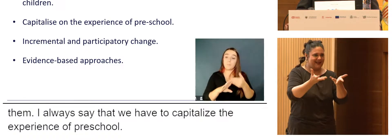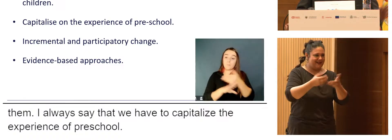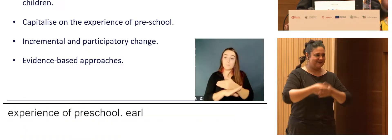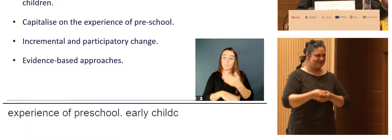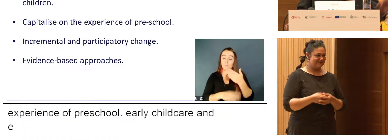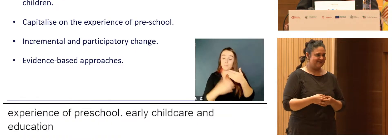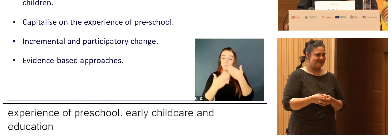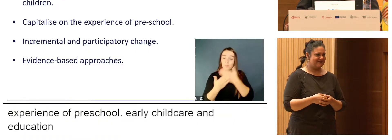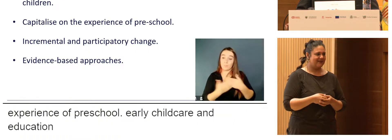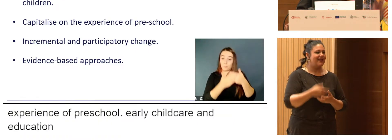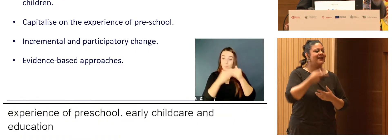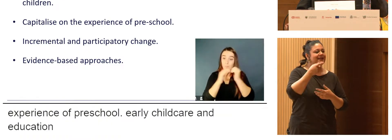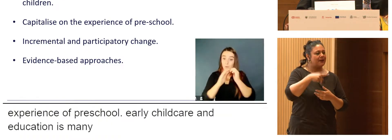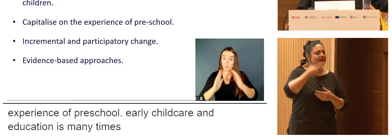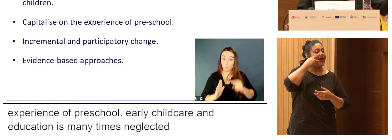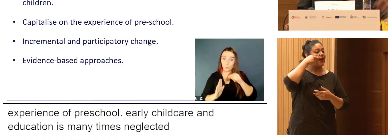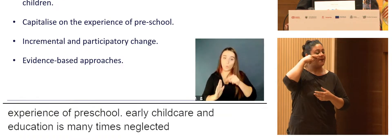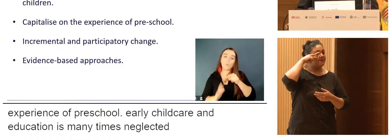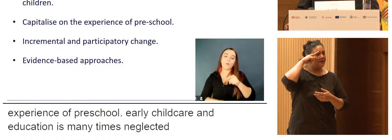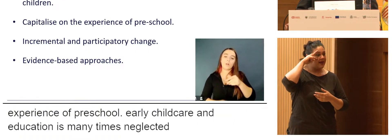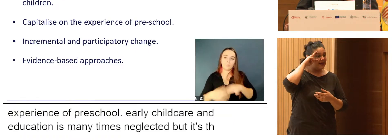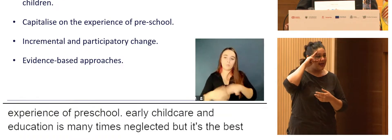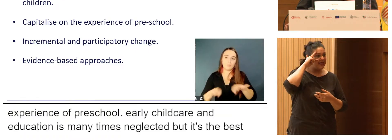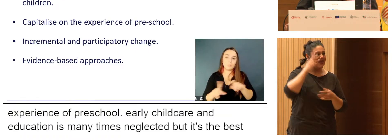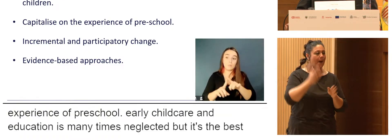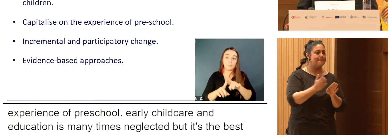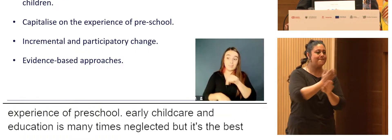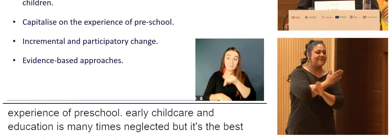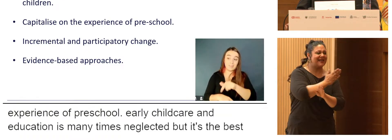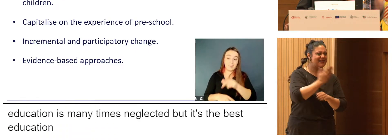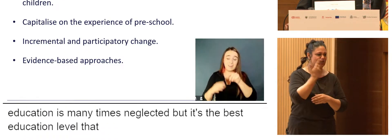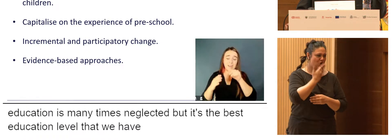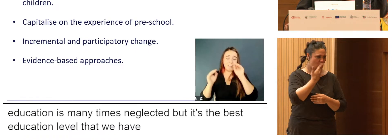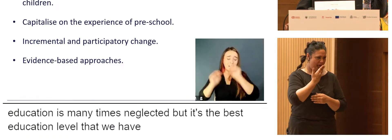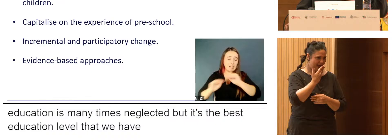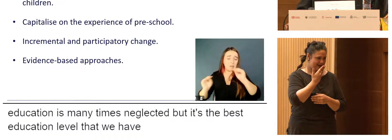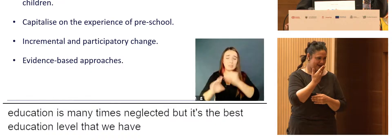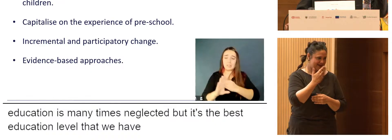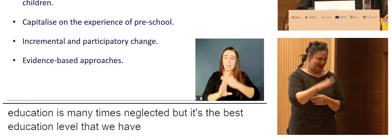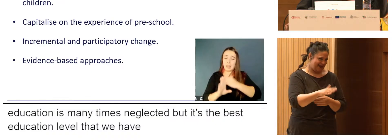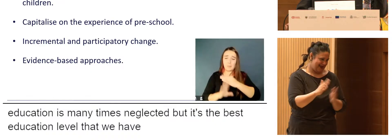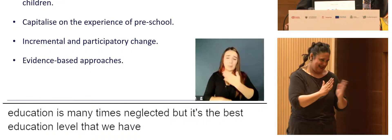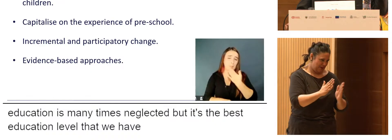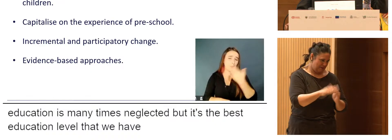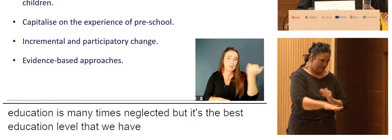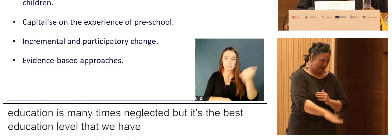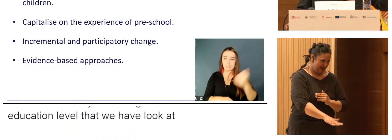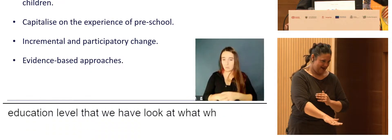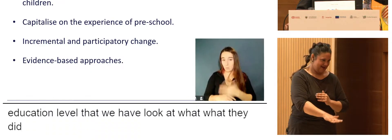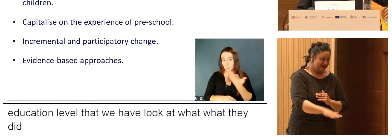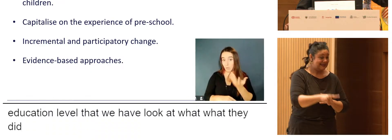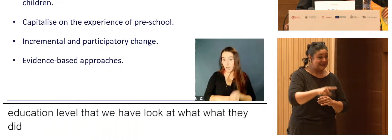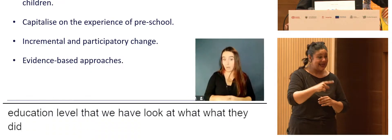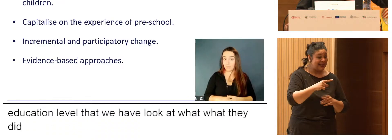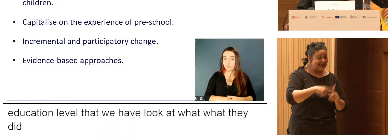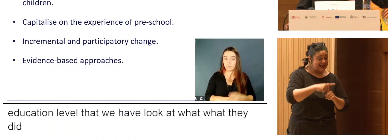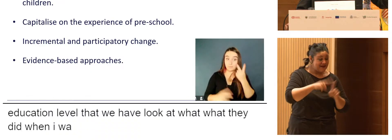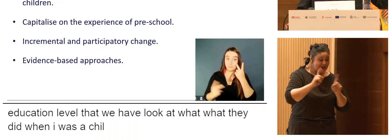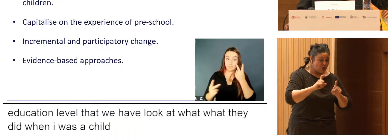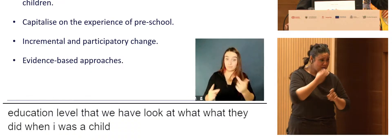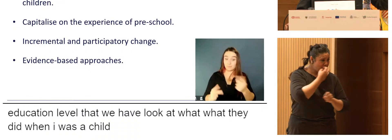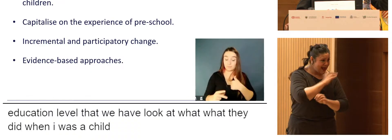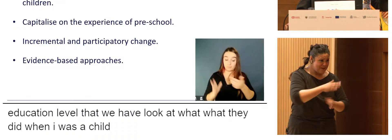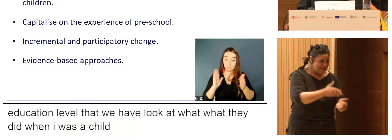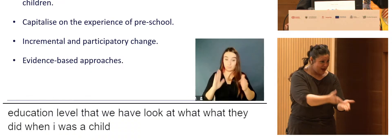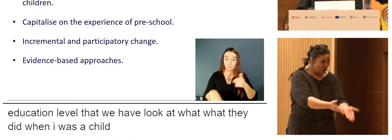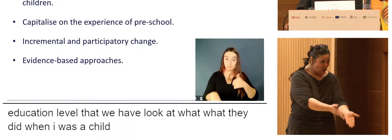is many times neglected, but it's the best education level that we have. Look at what they did. When I was a child, they were already doing